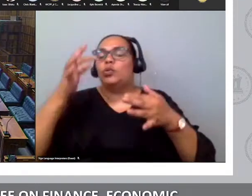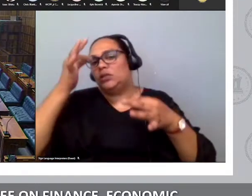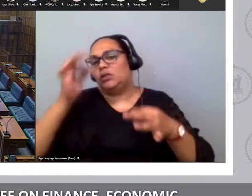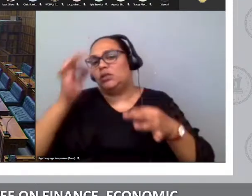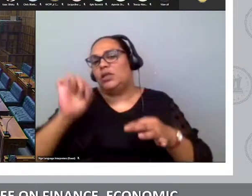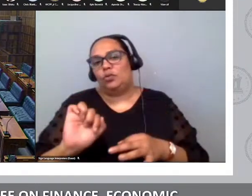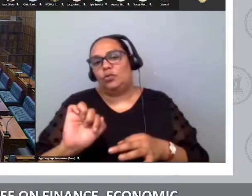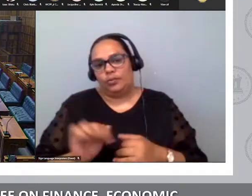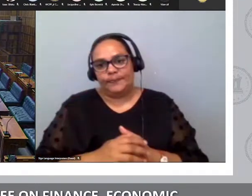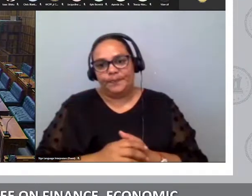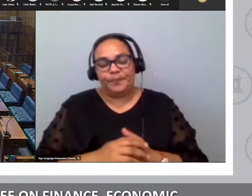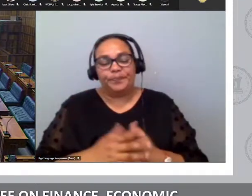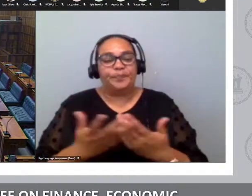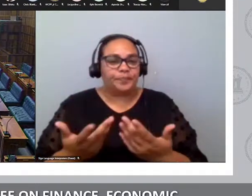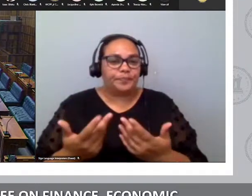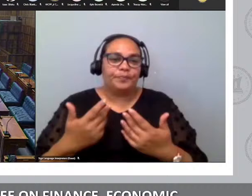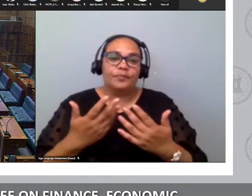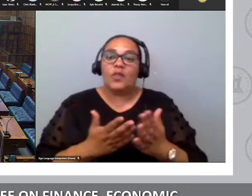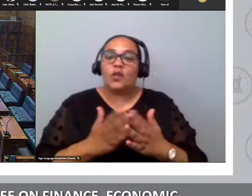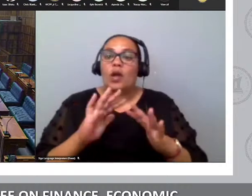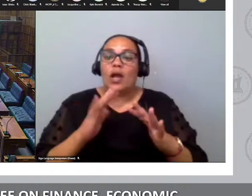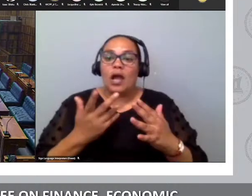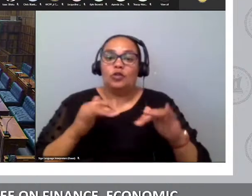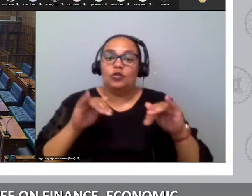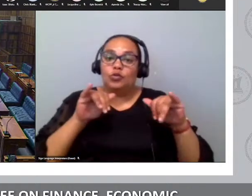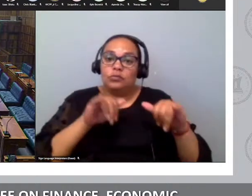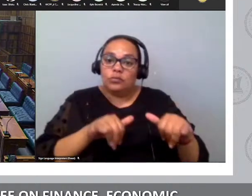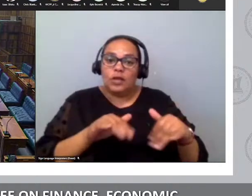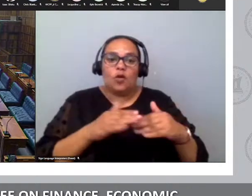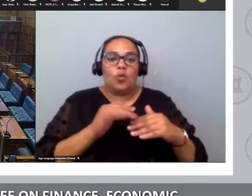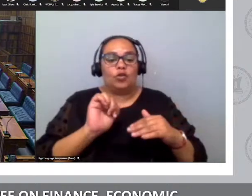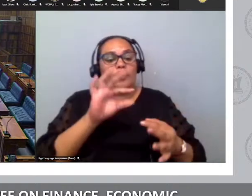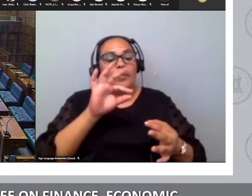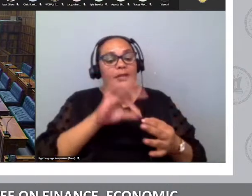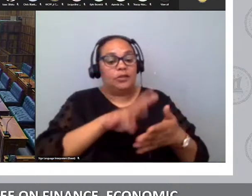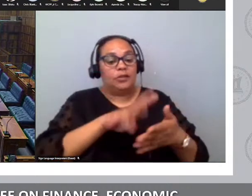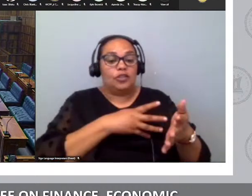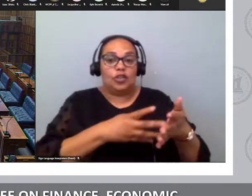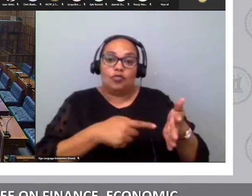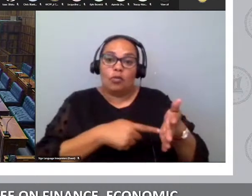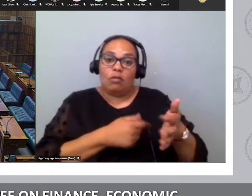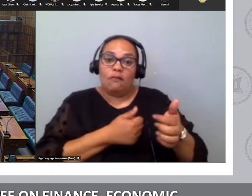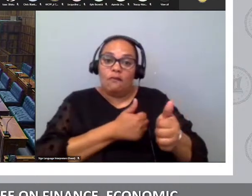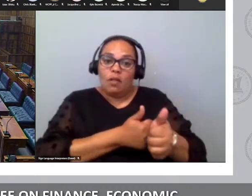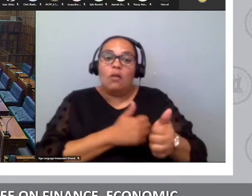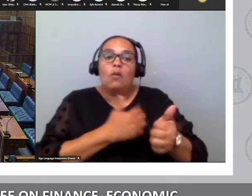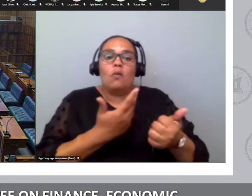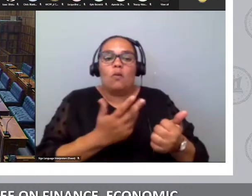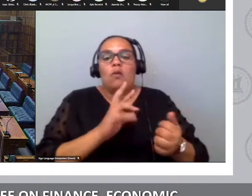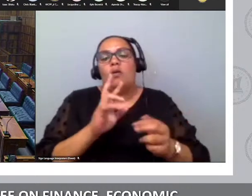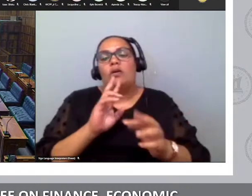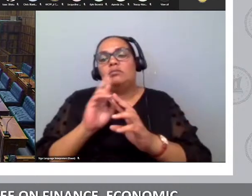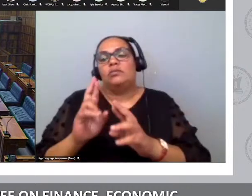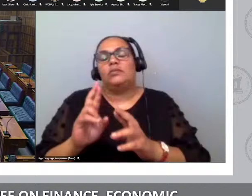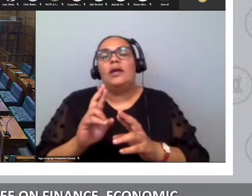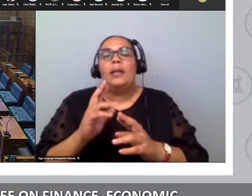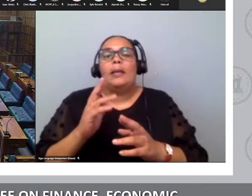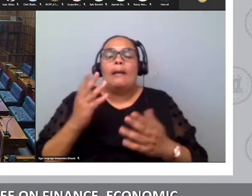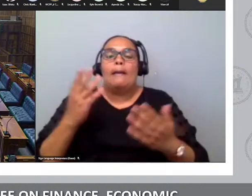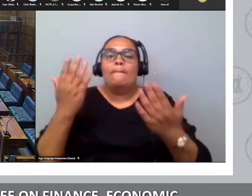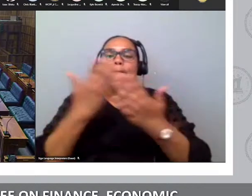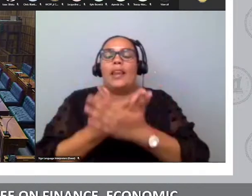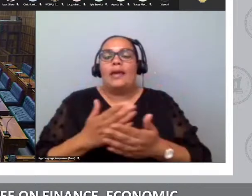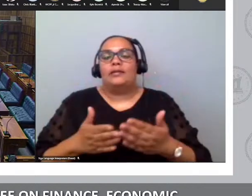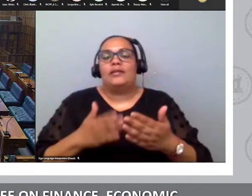decision either by having to stick to a particular shedule or what is referred to as blank sailings so they will